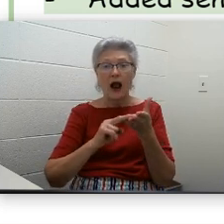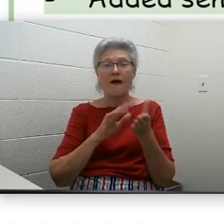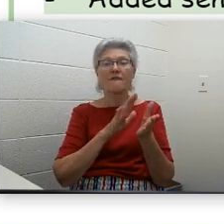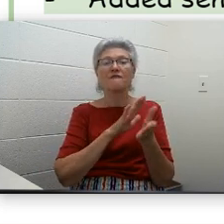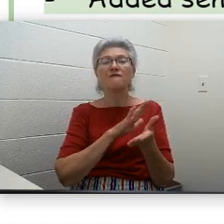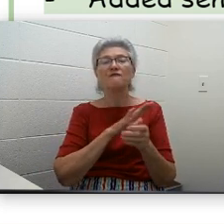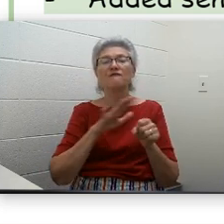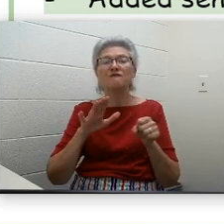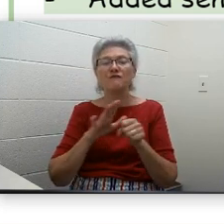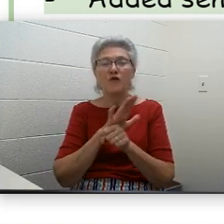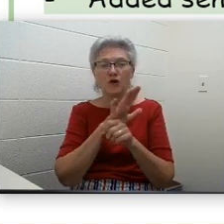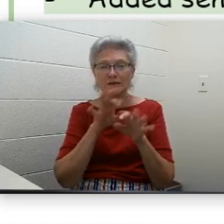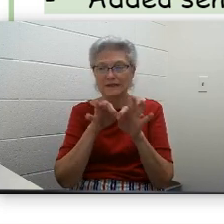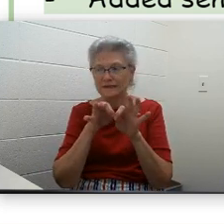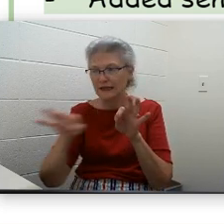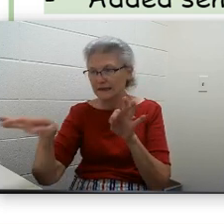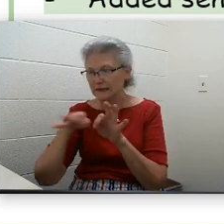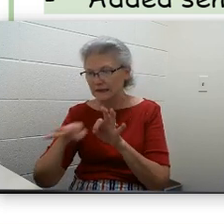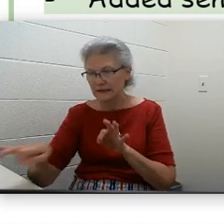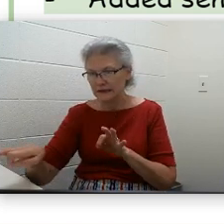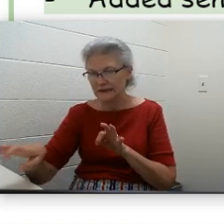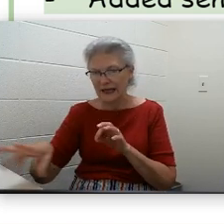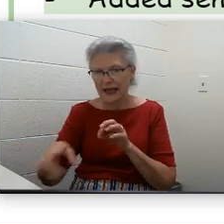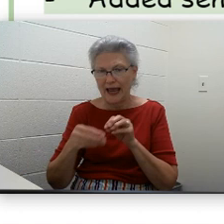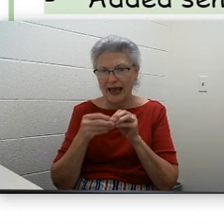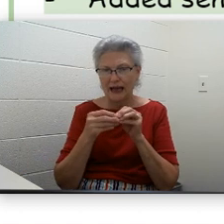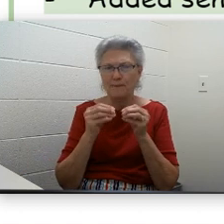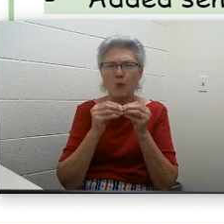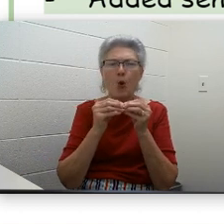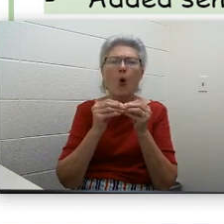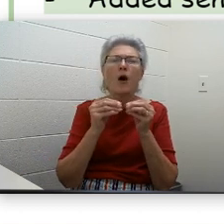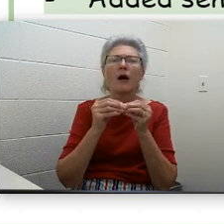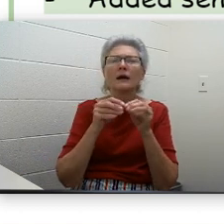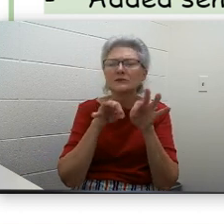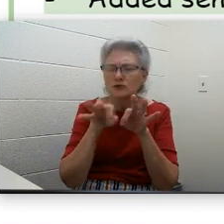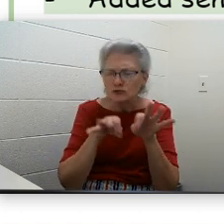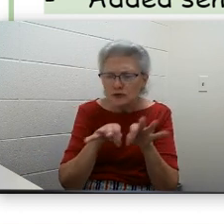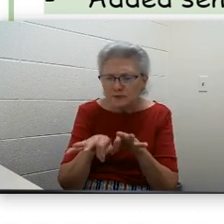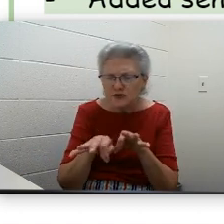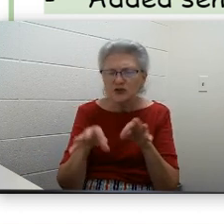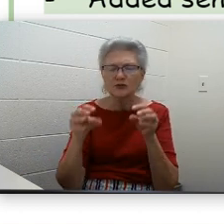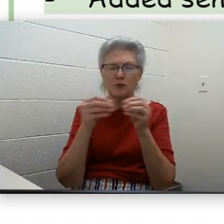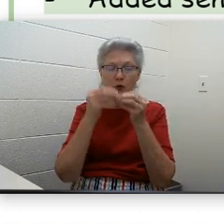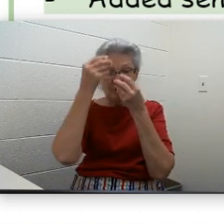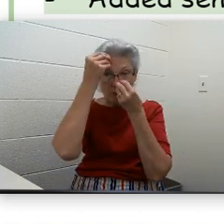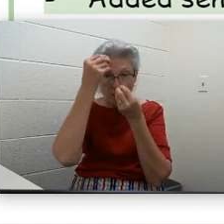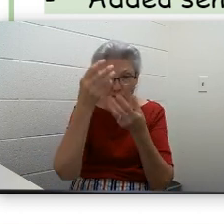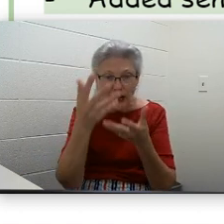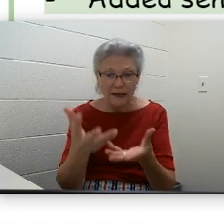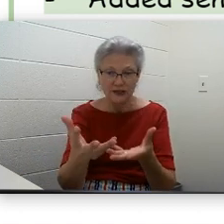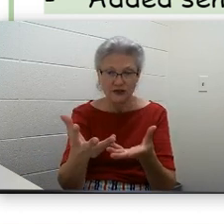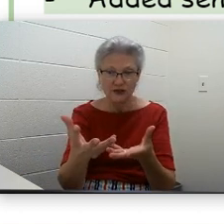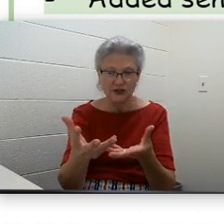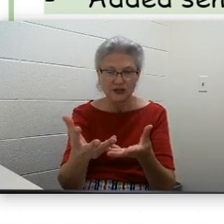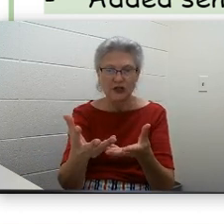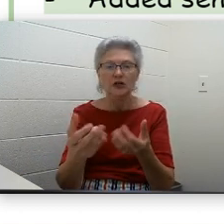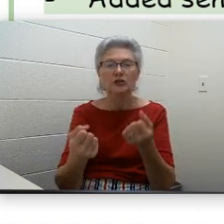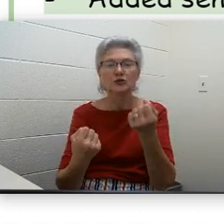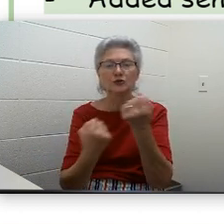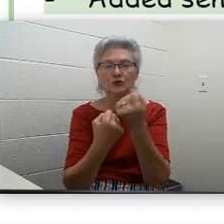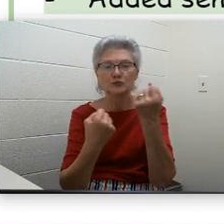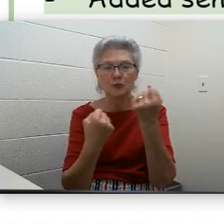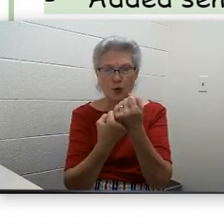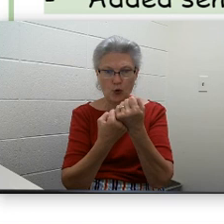have added, maybe just adding a little bit more description or information just to enhance my